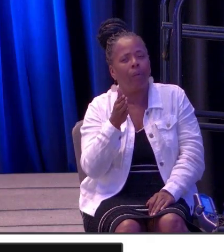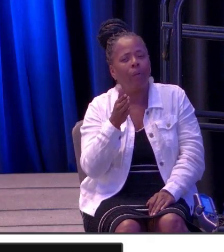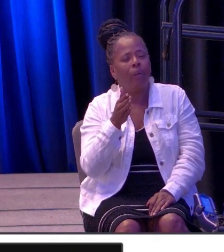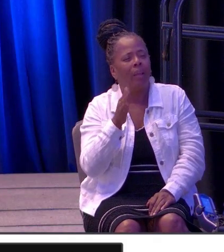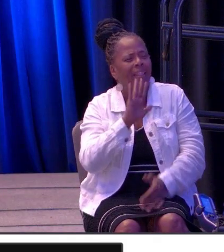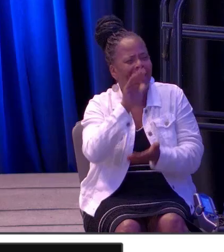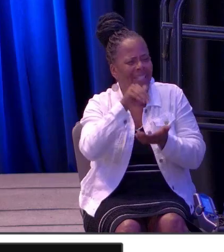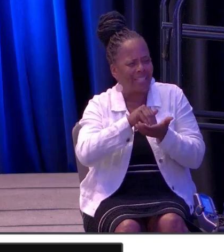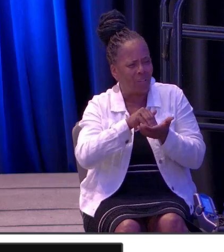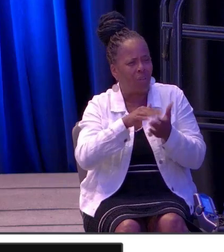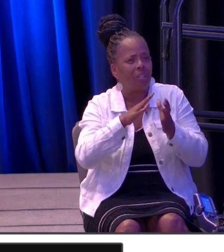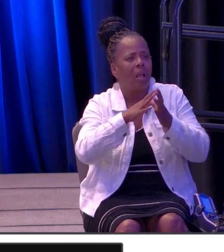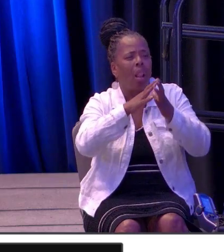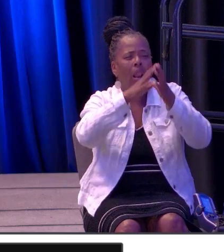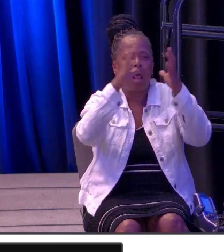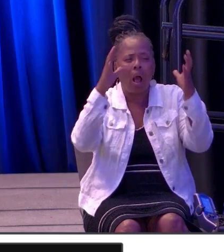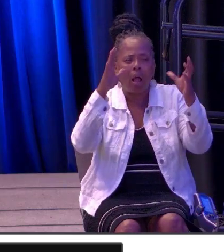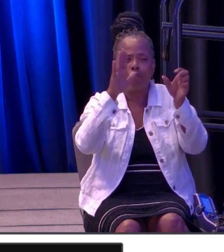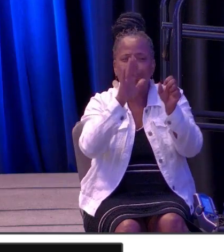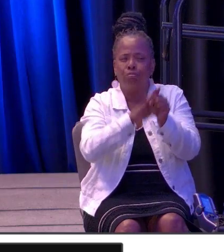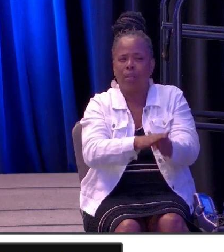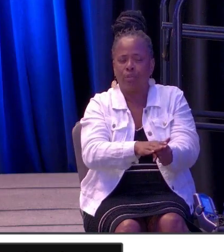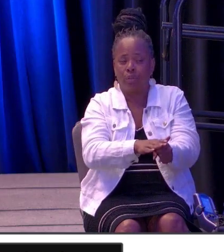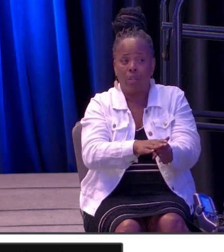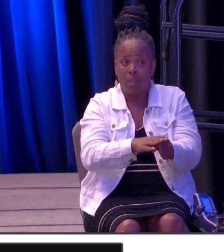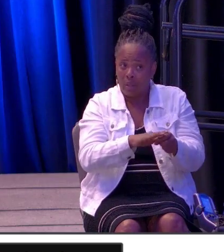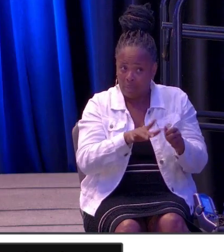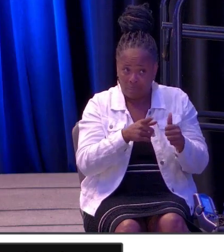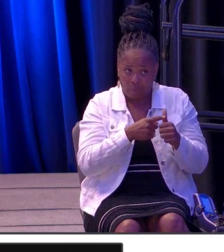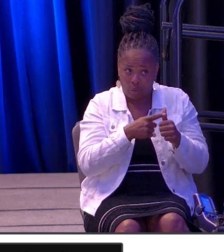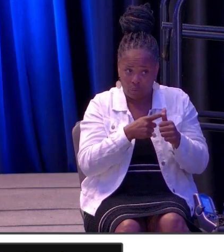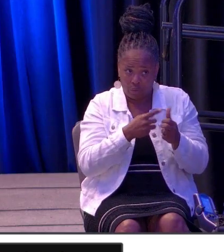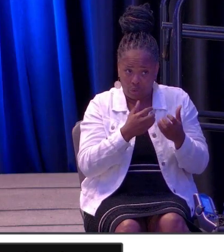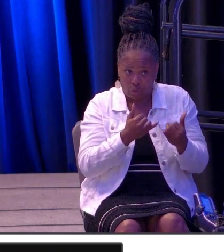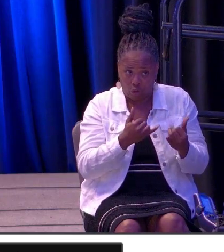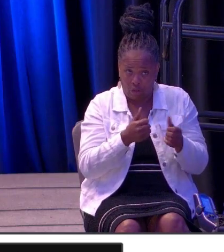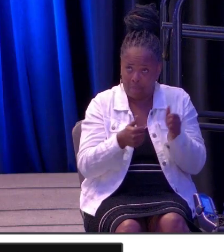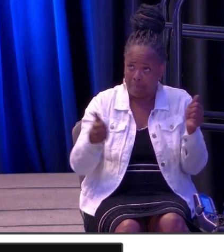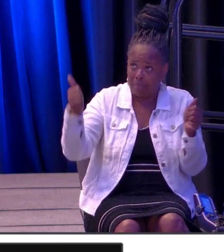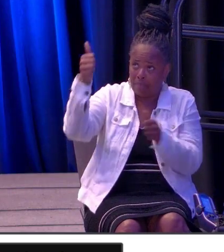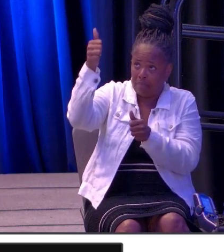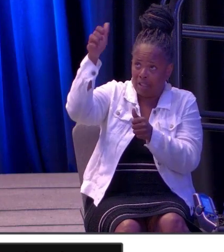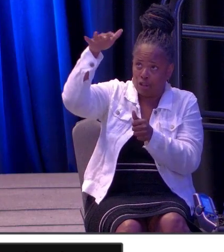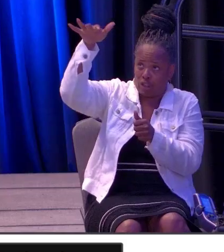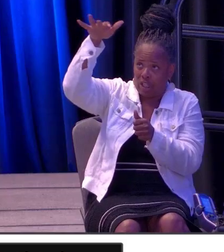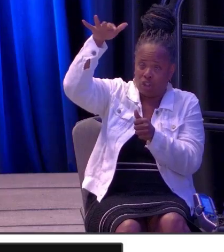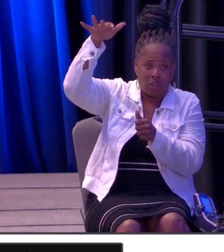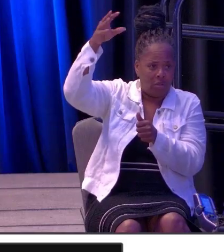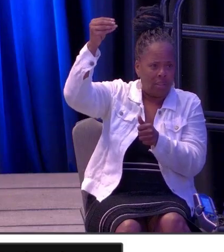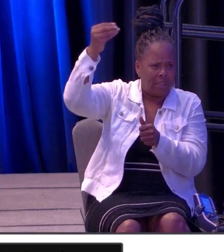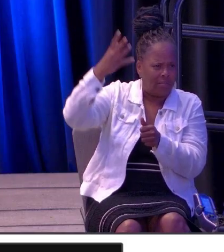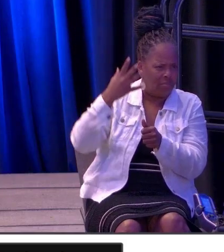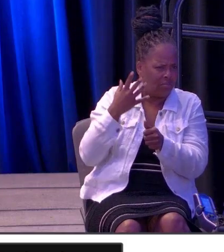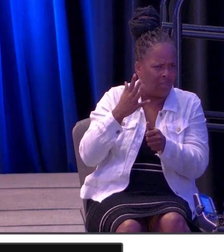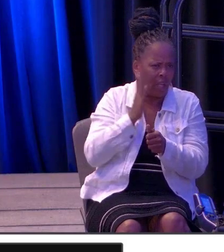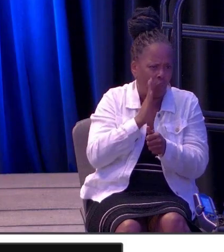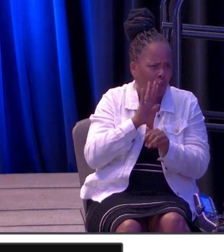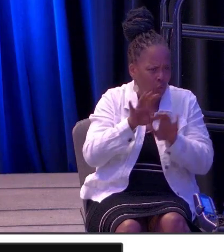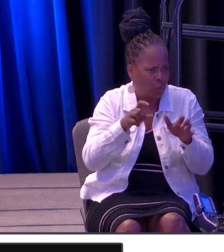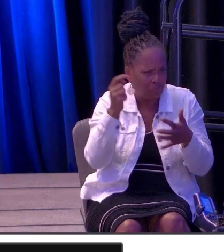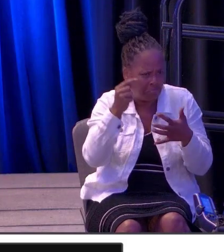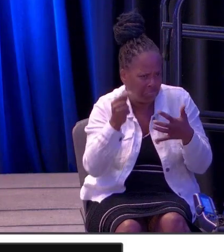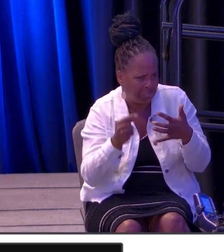are under a lot of pressure. Number one, the current administration has said they're going to do this or that,